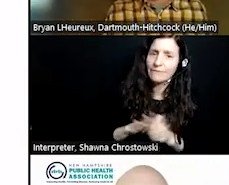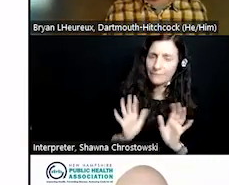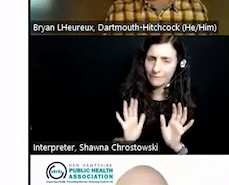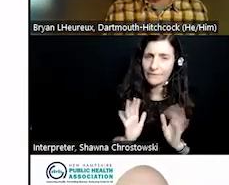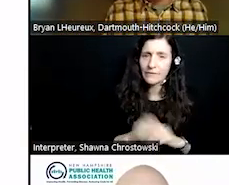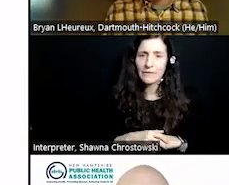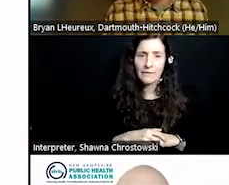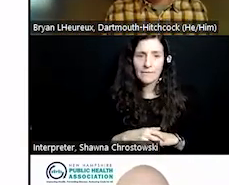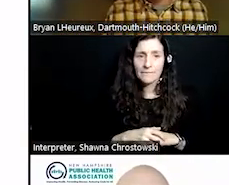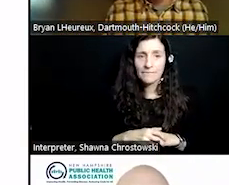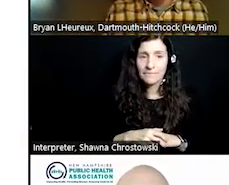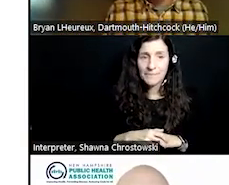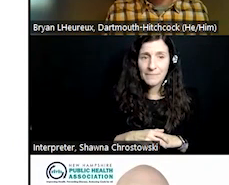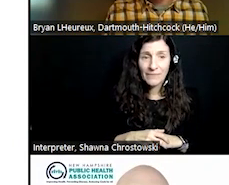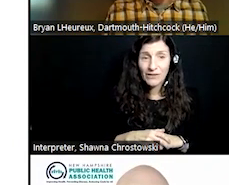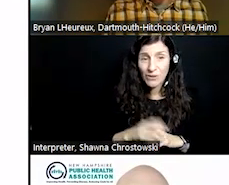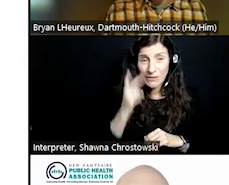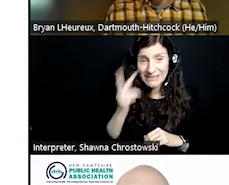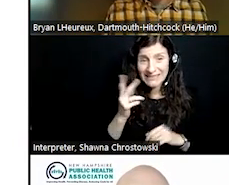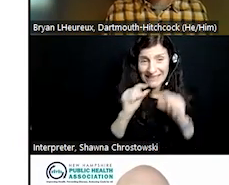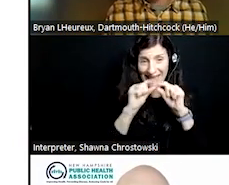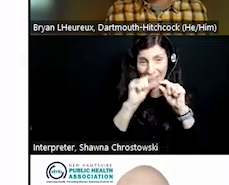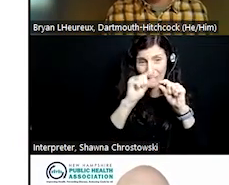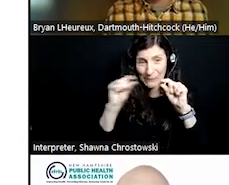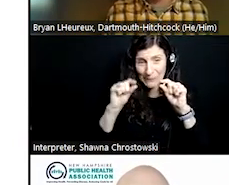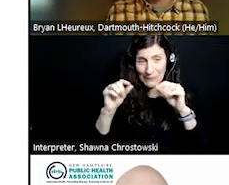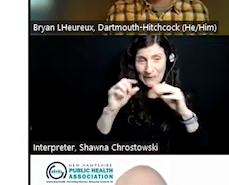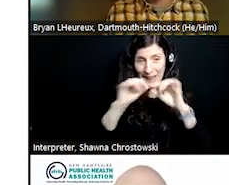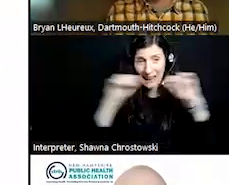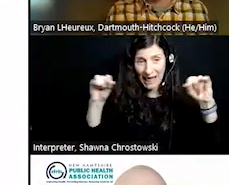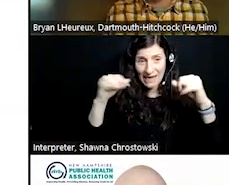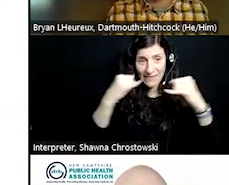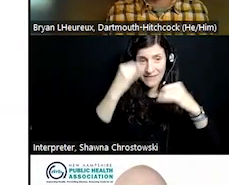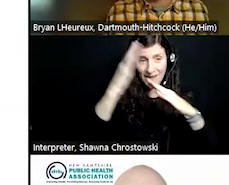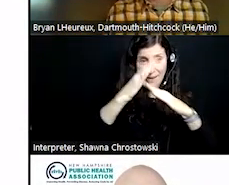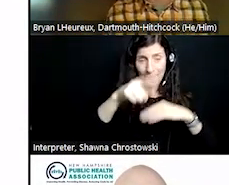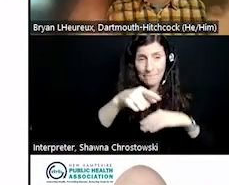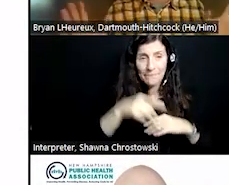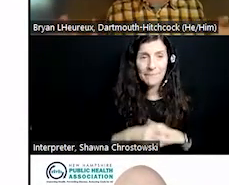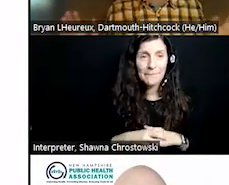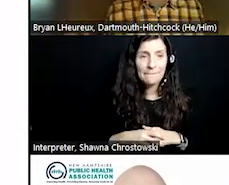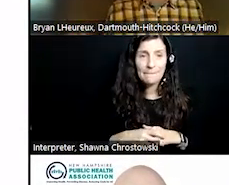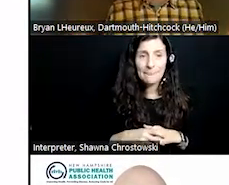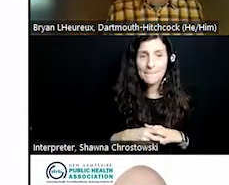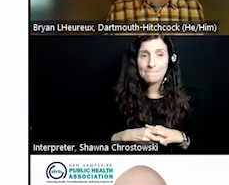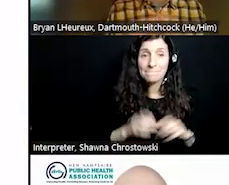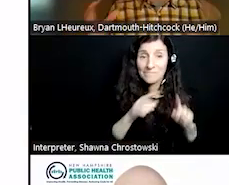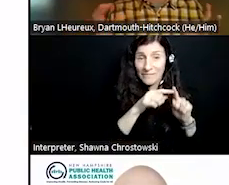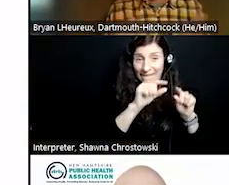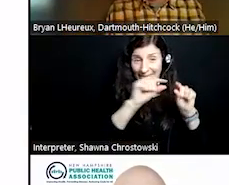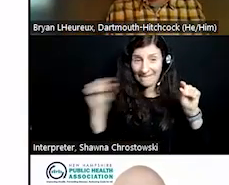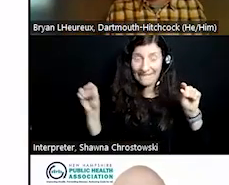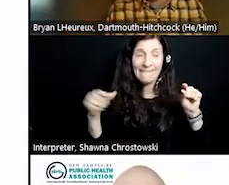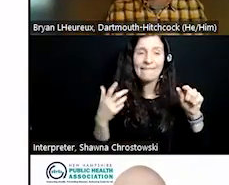bar line at the top shows that we were able to, for 60% of the patients with a